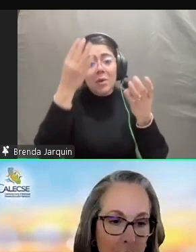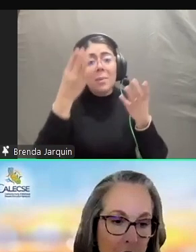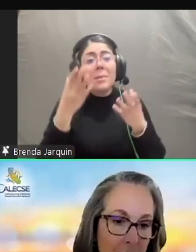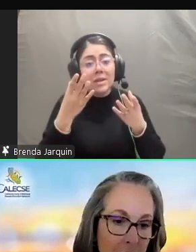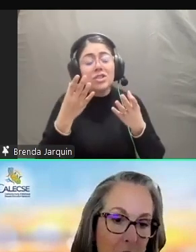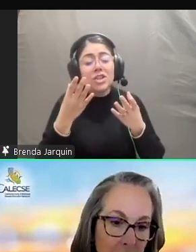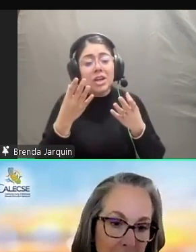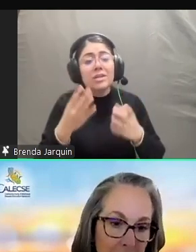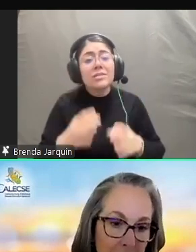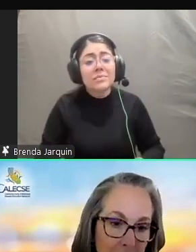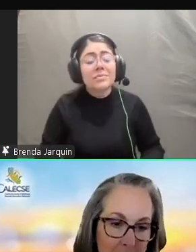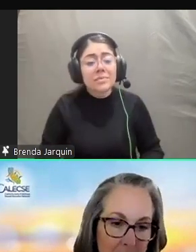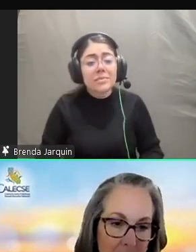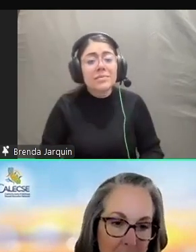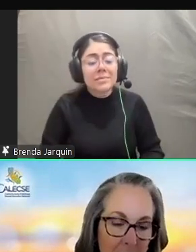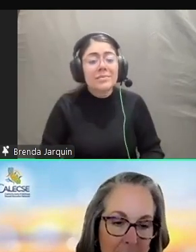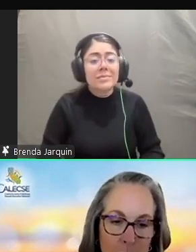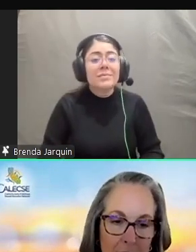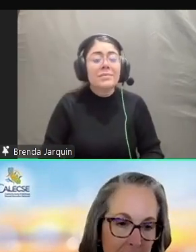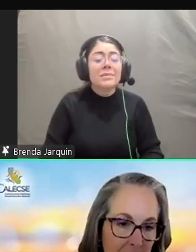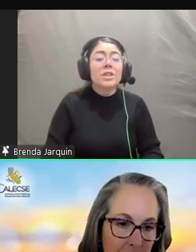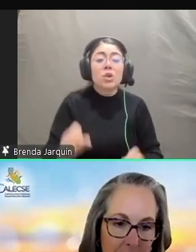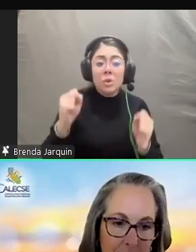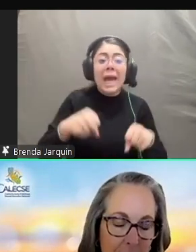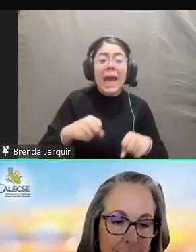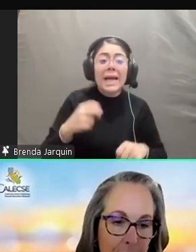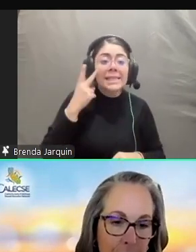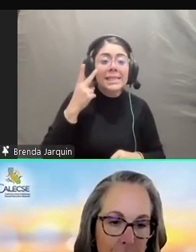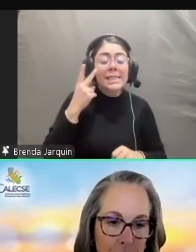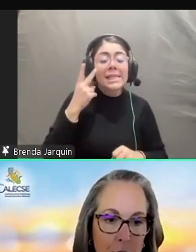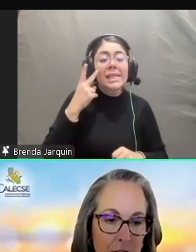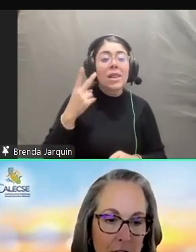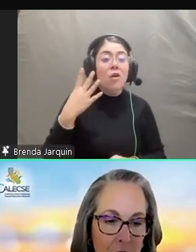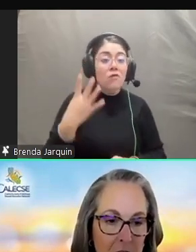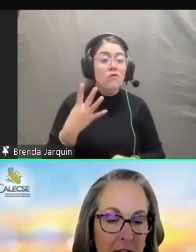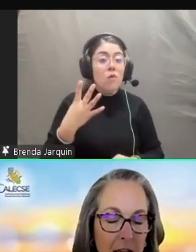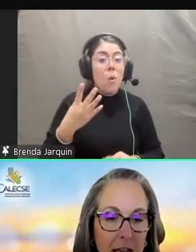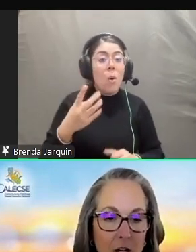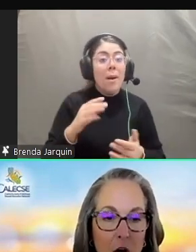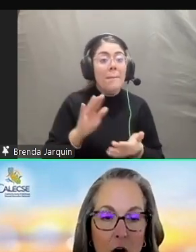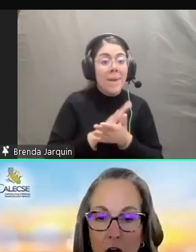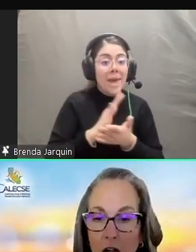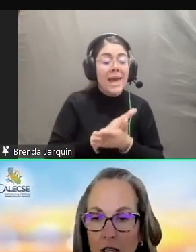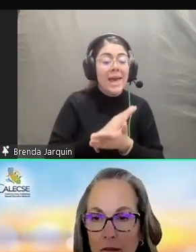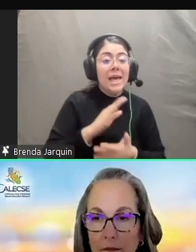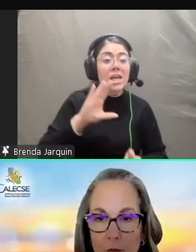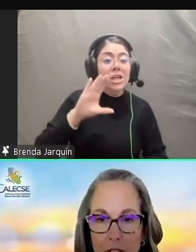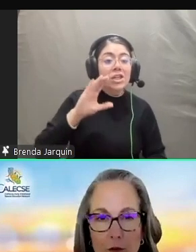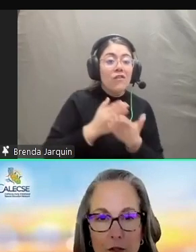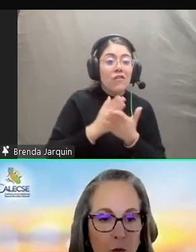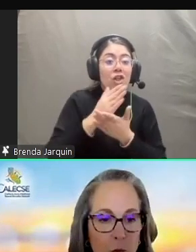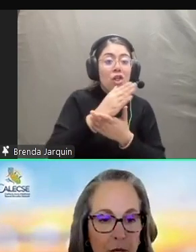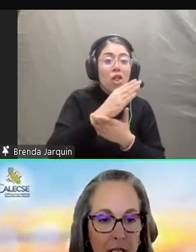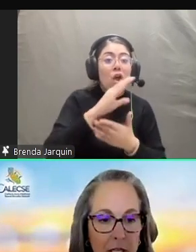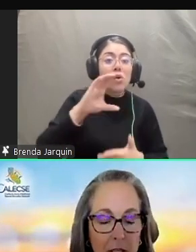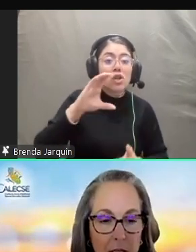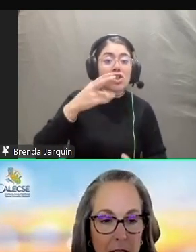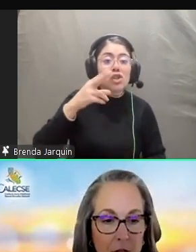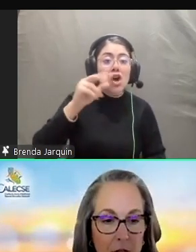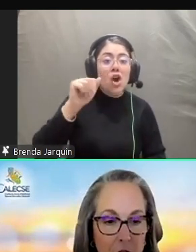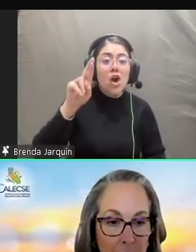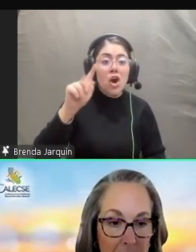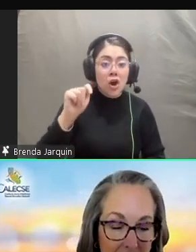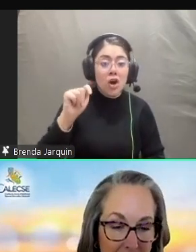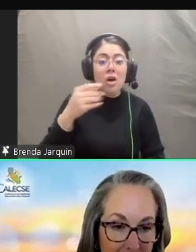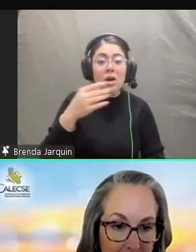4-page flowchart document is right there, is the very first resource. And all of the resources that